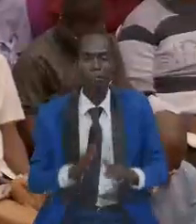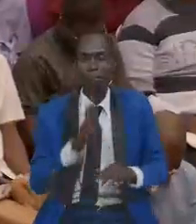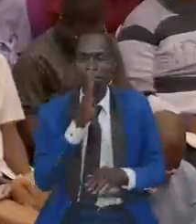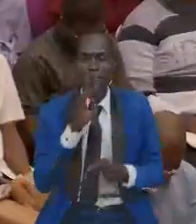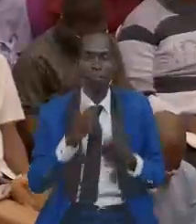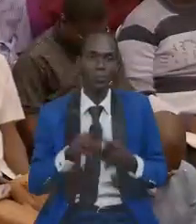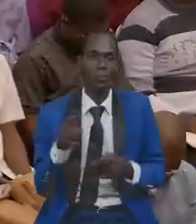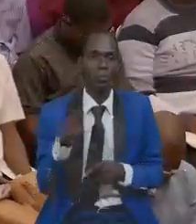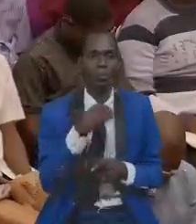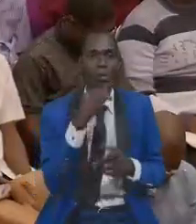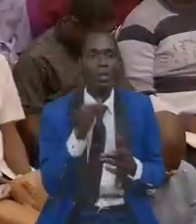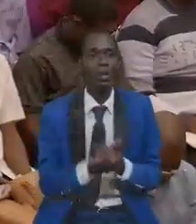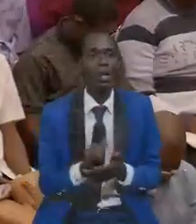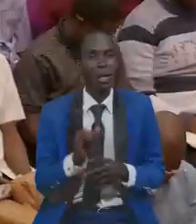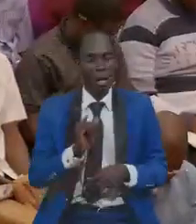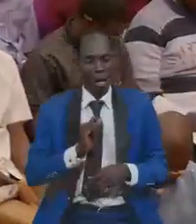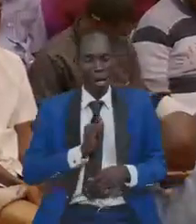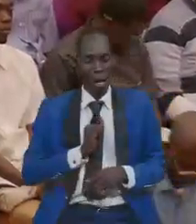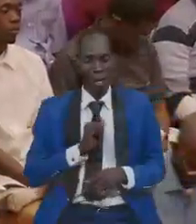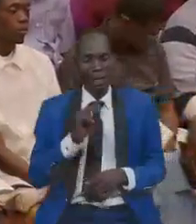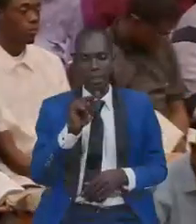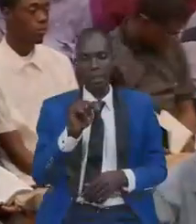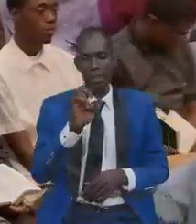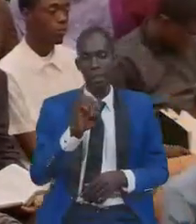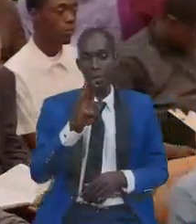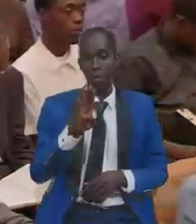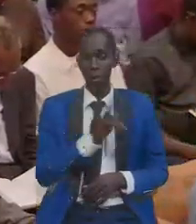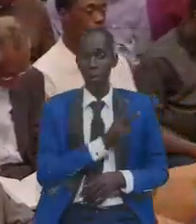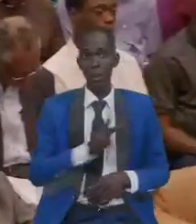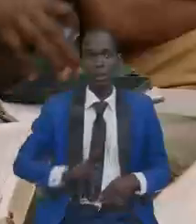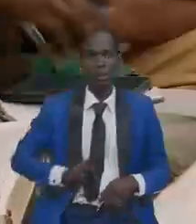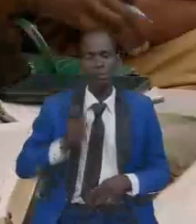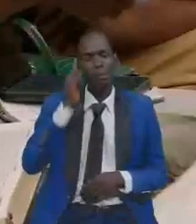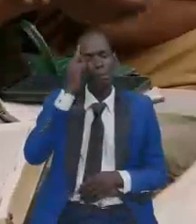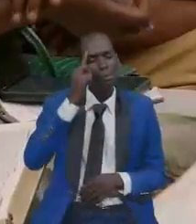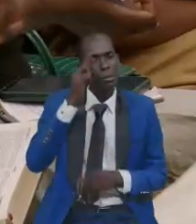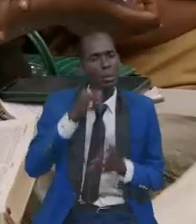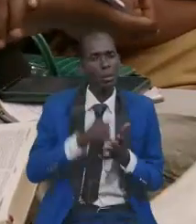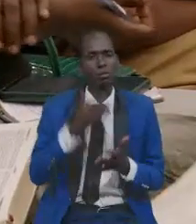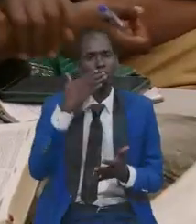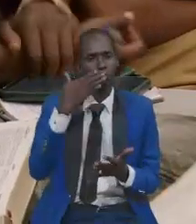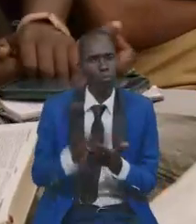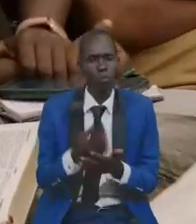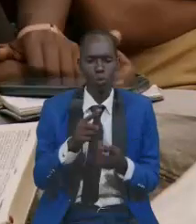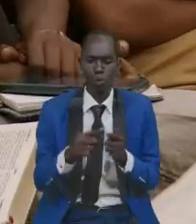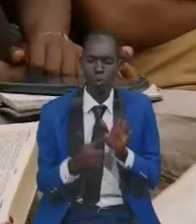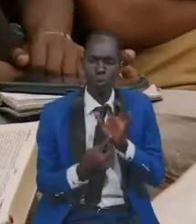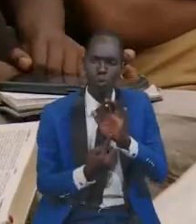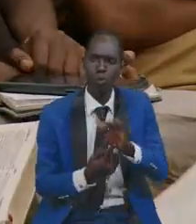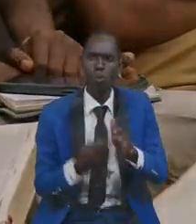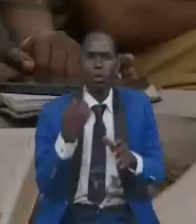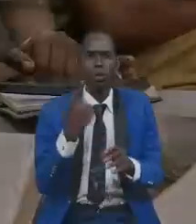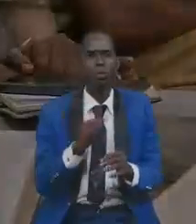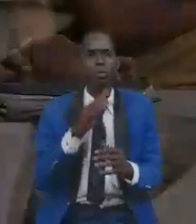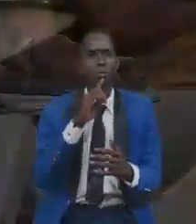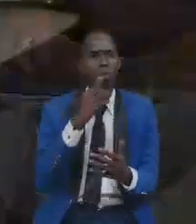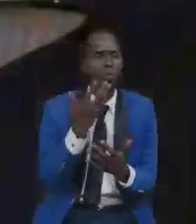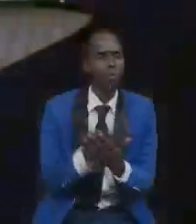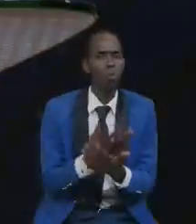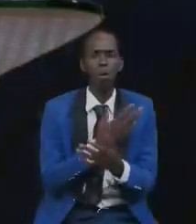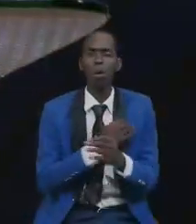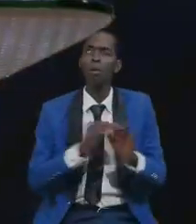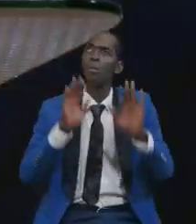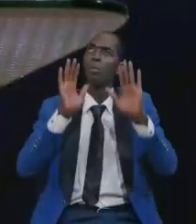I, Nebuchadnezzar, I thought it good to show the signs and the wonders that the Most High